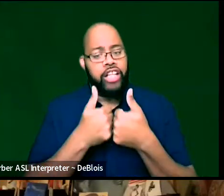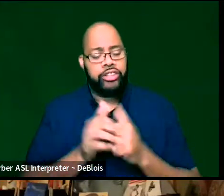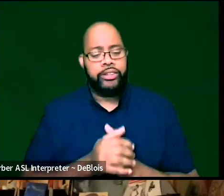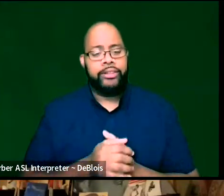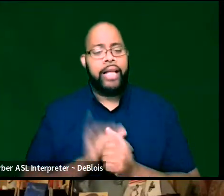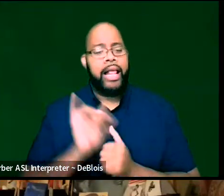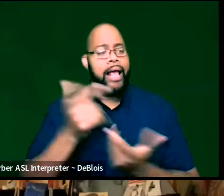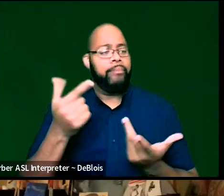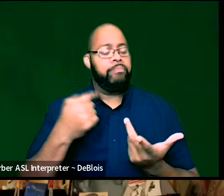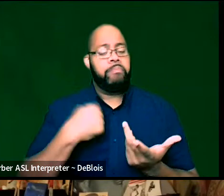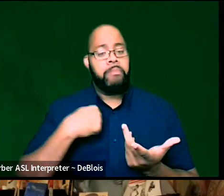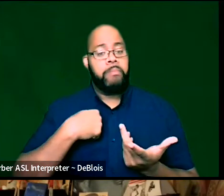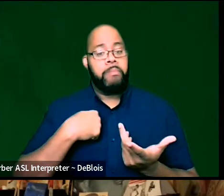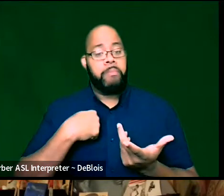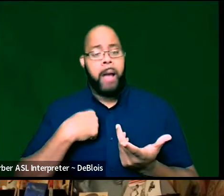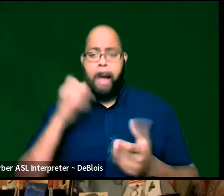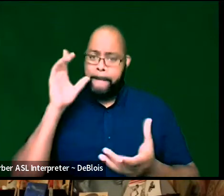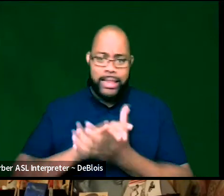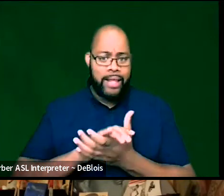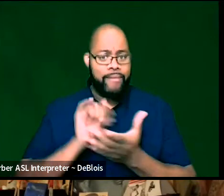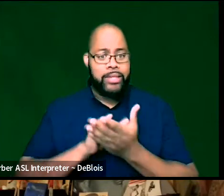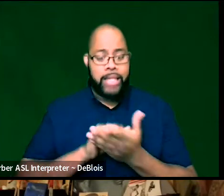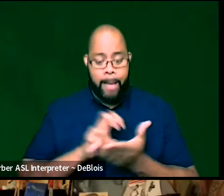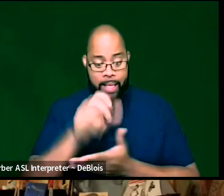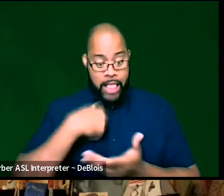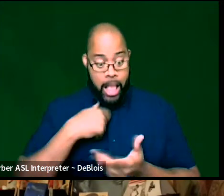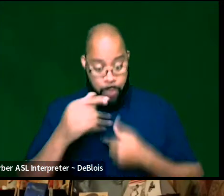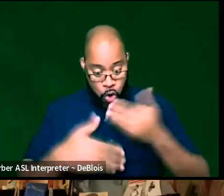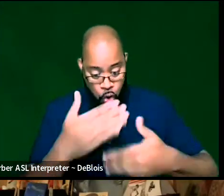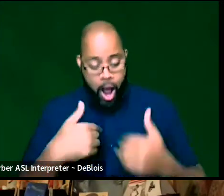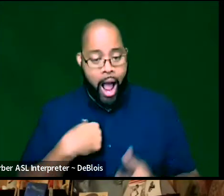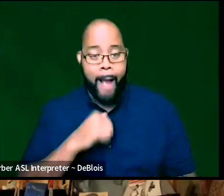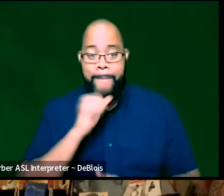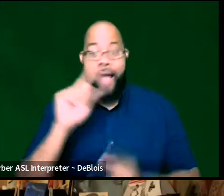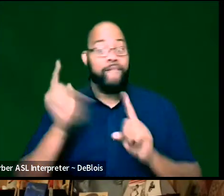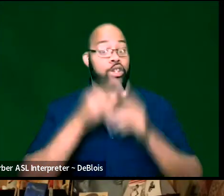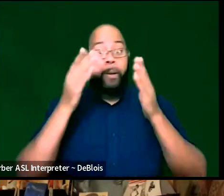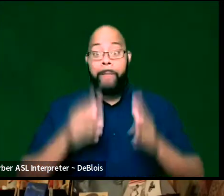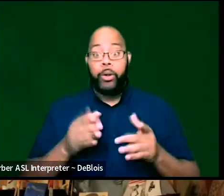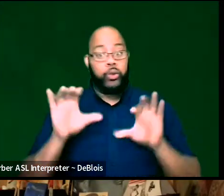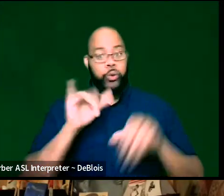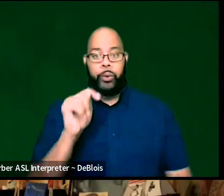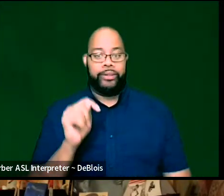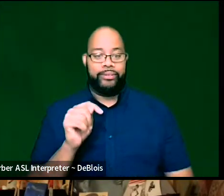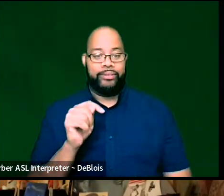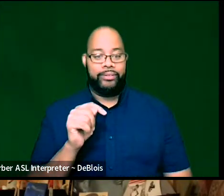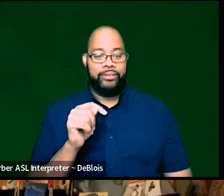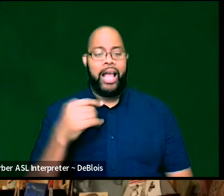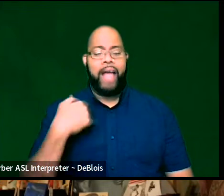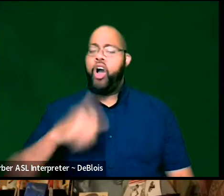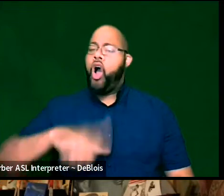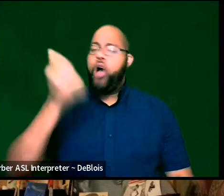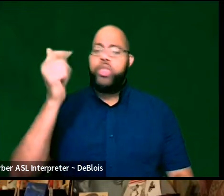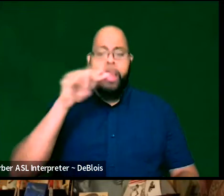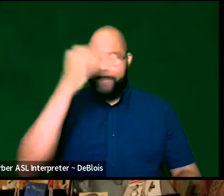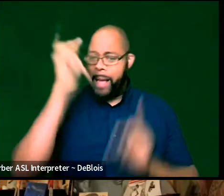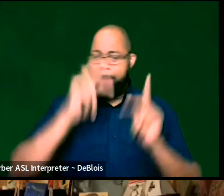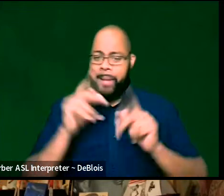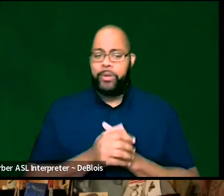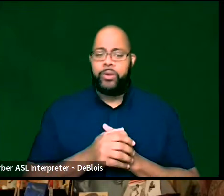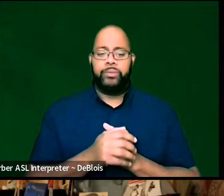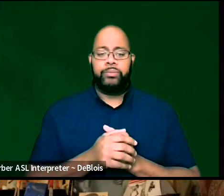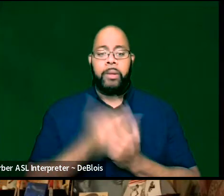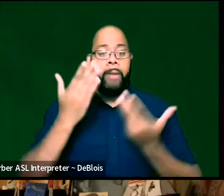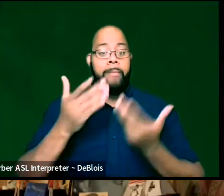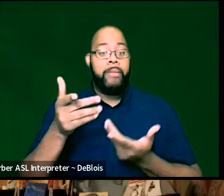like I am a firm believer the path that I'm walking, I'm not the first one to do it, right? There have been other Black peoples,